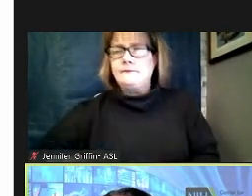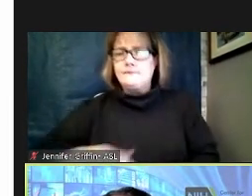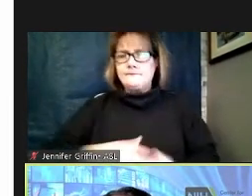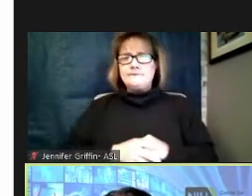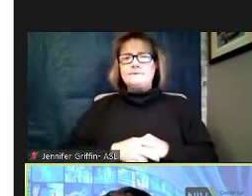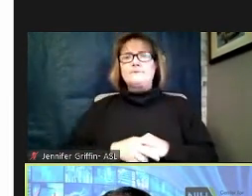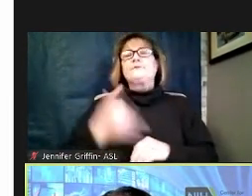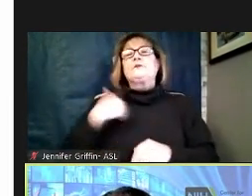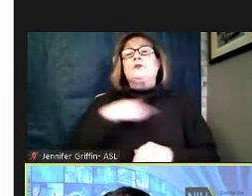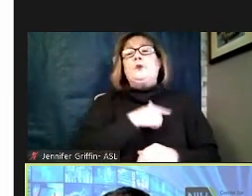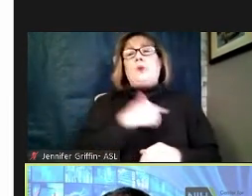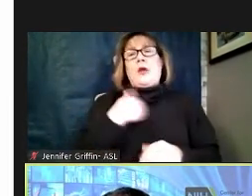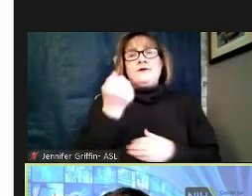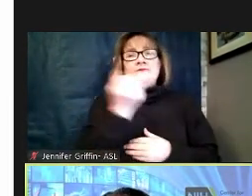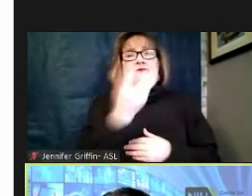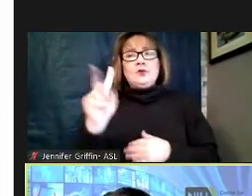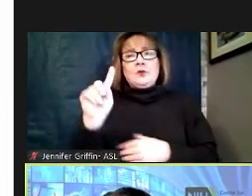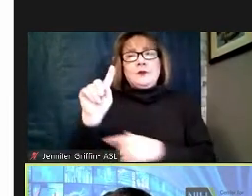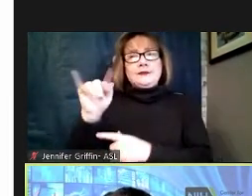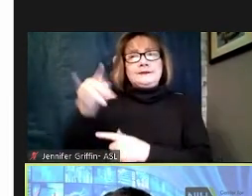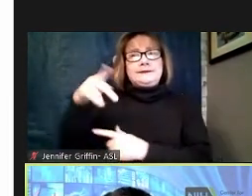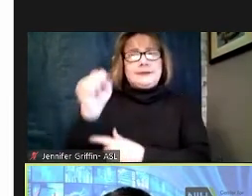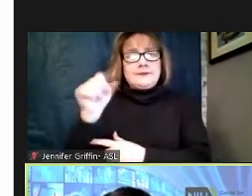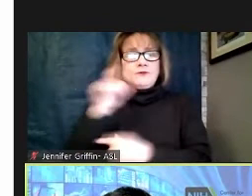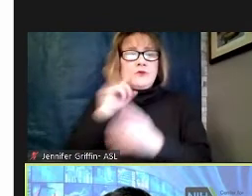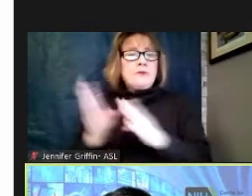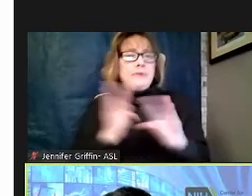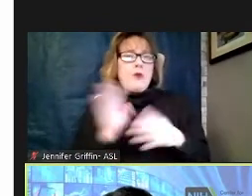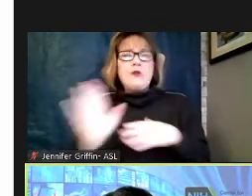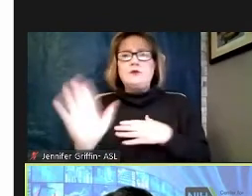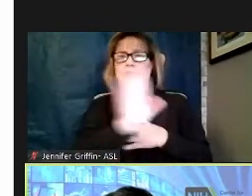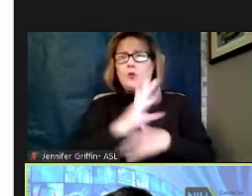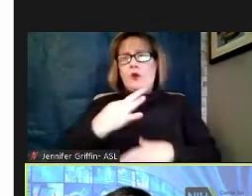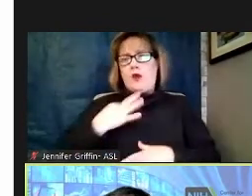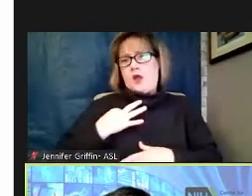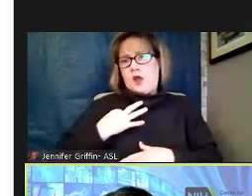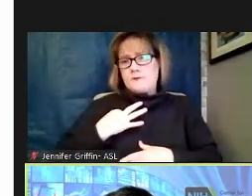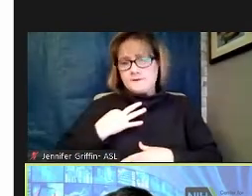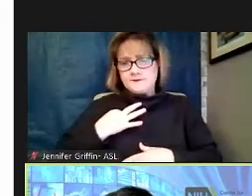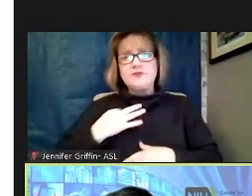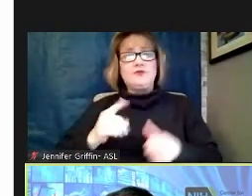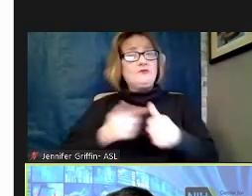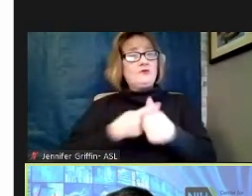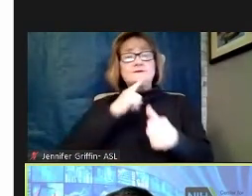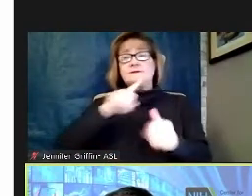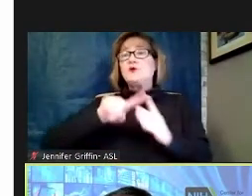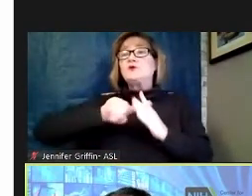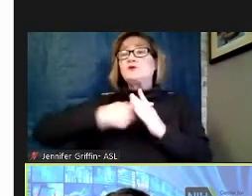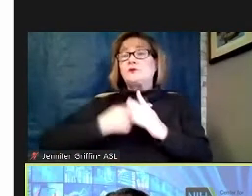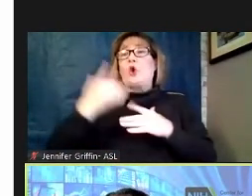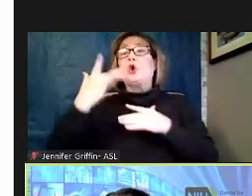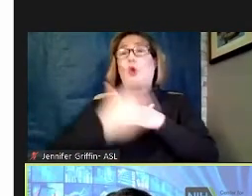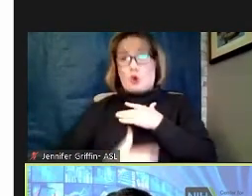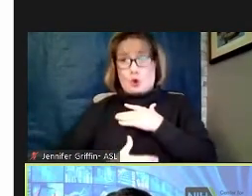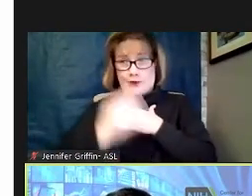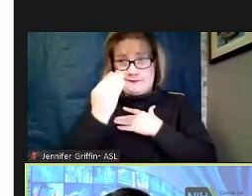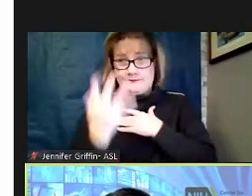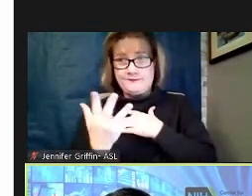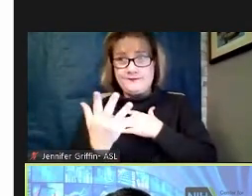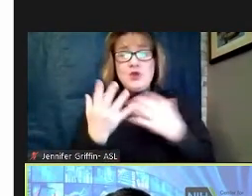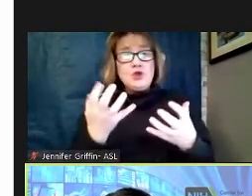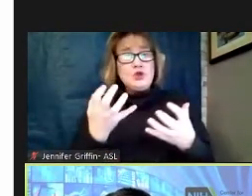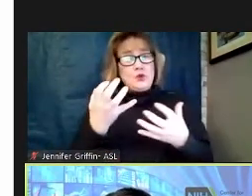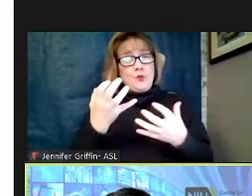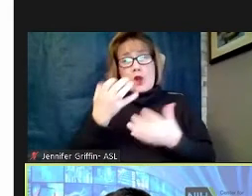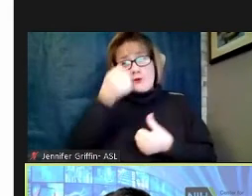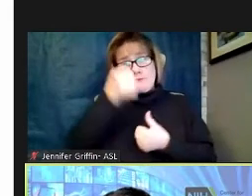So we do have a few tips for preparing your application. The first of which is start early, okay? You want to remember